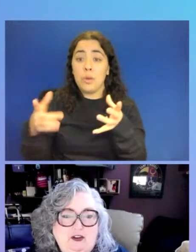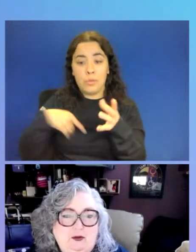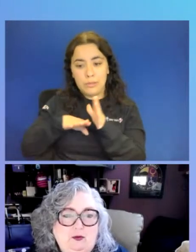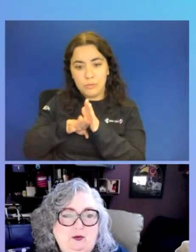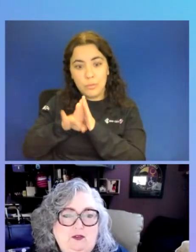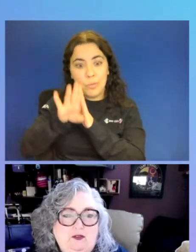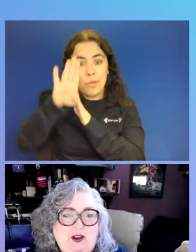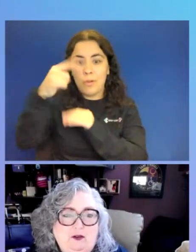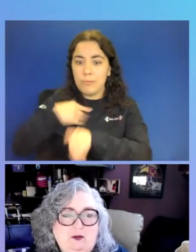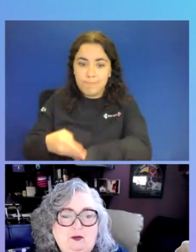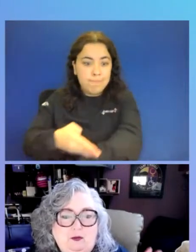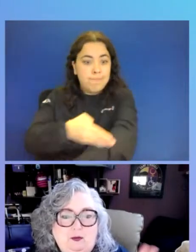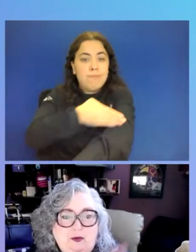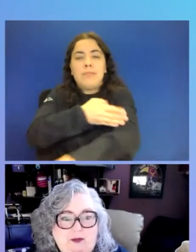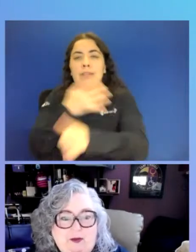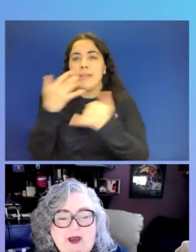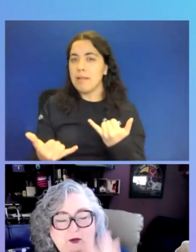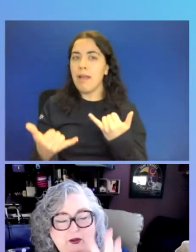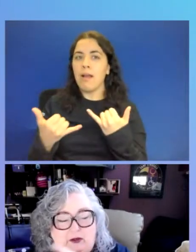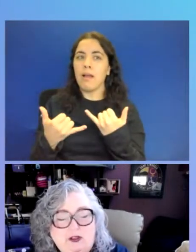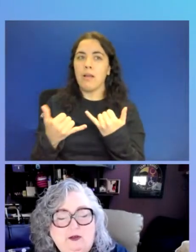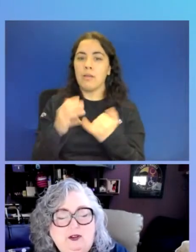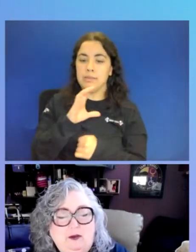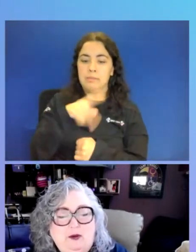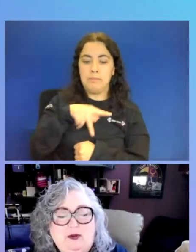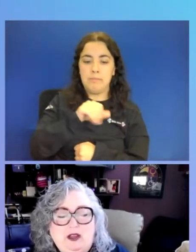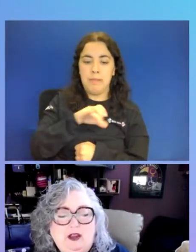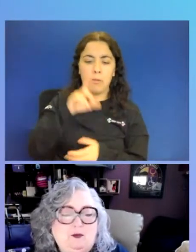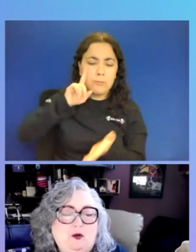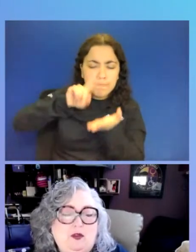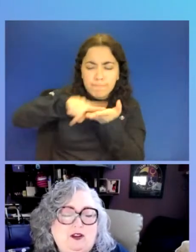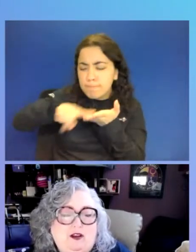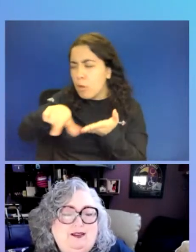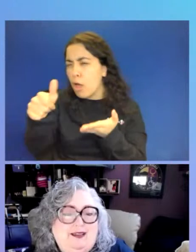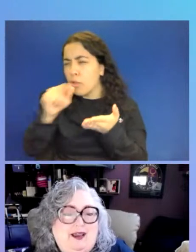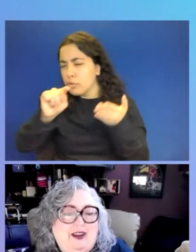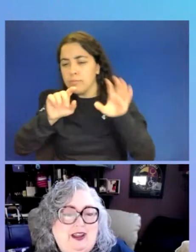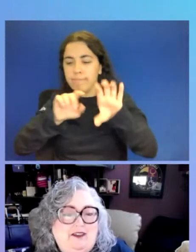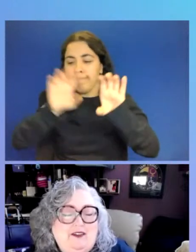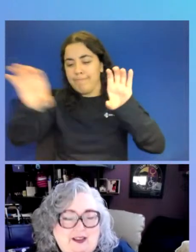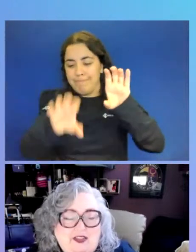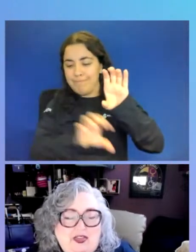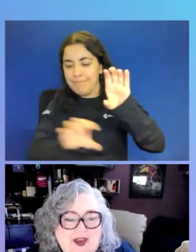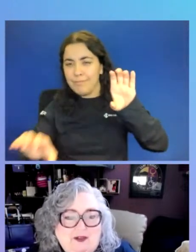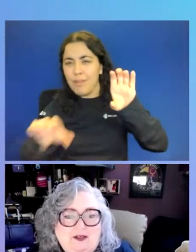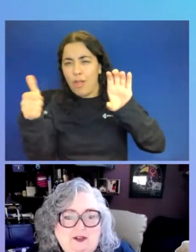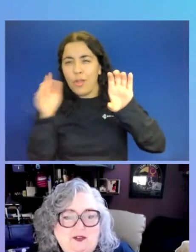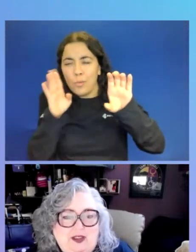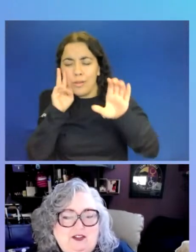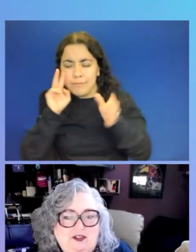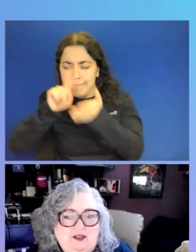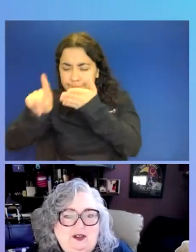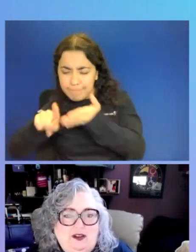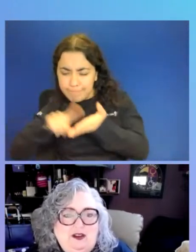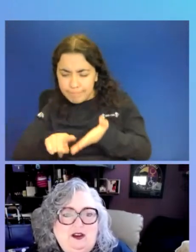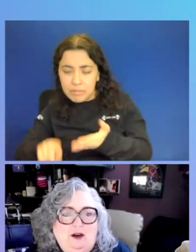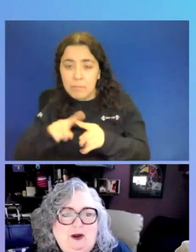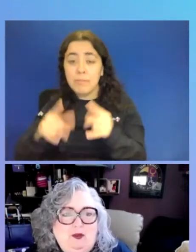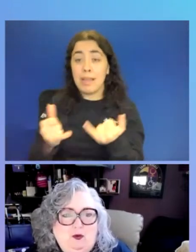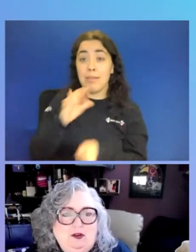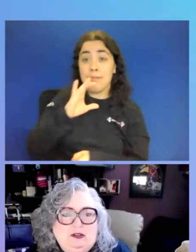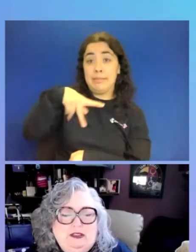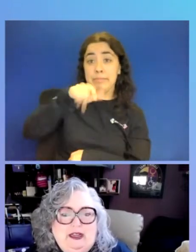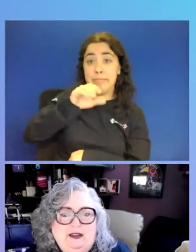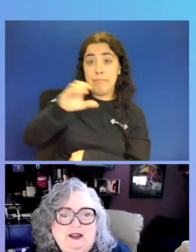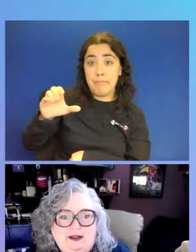about to issue, we've now CPAC, we'll look at those others in a moment, but more than 77,000 certifications